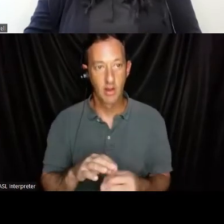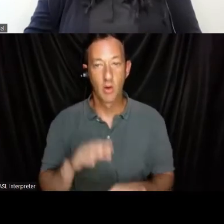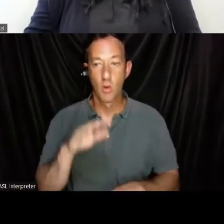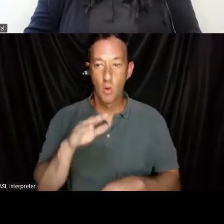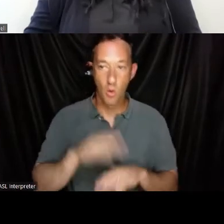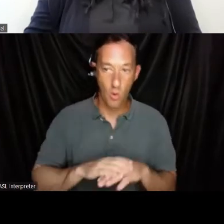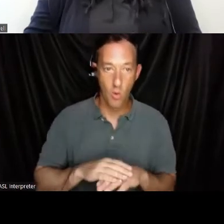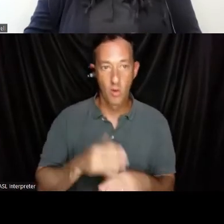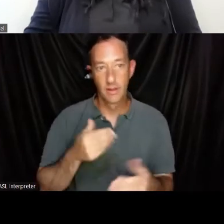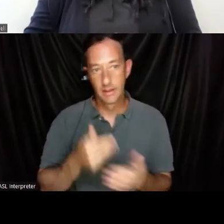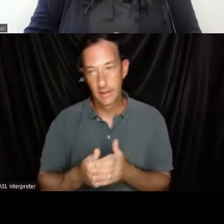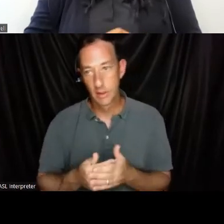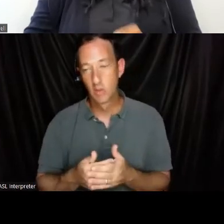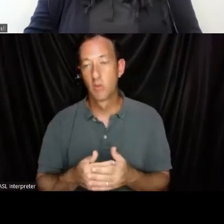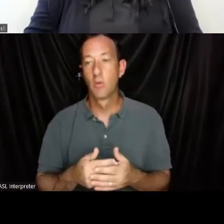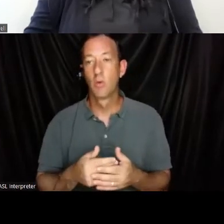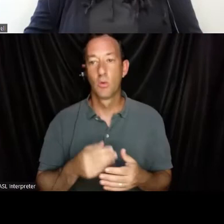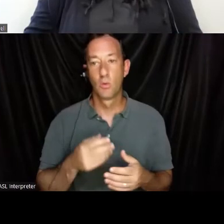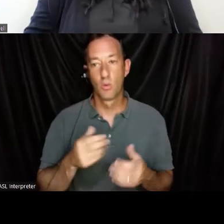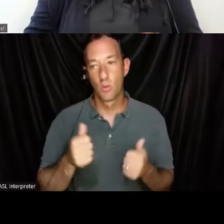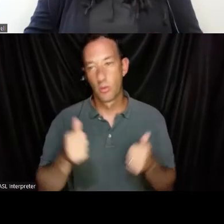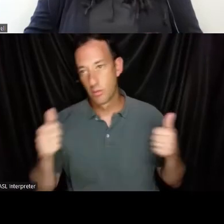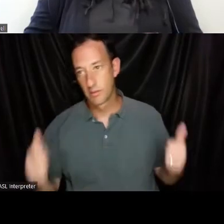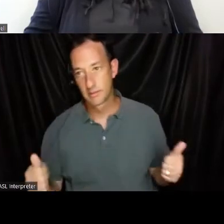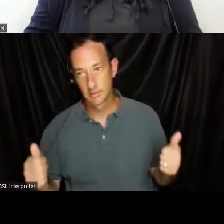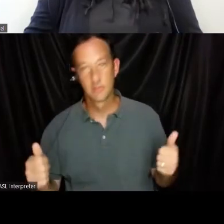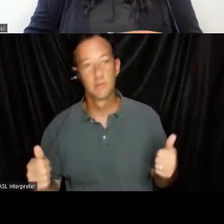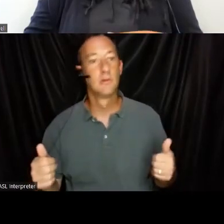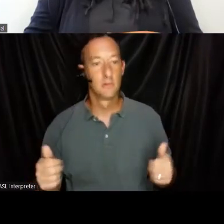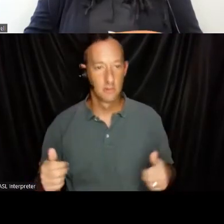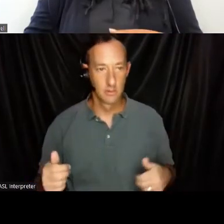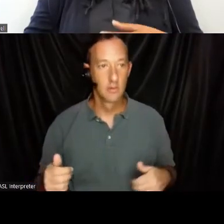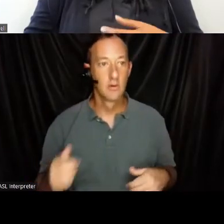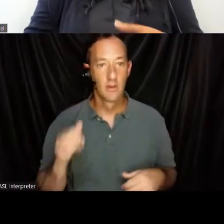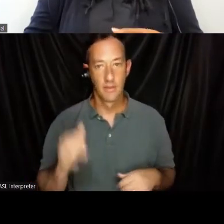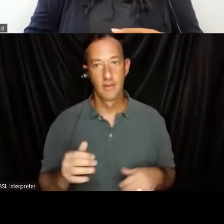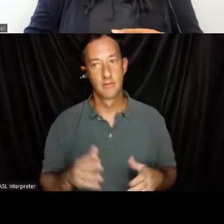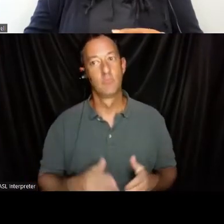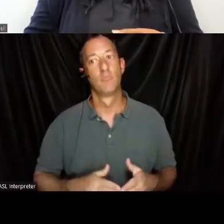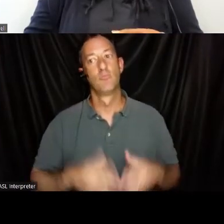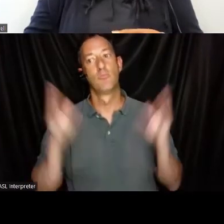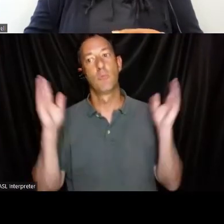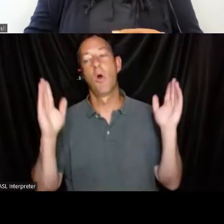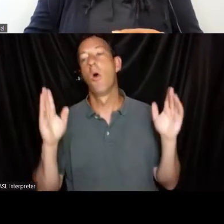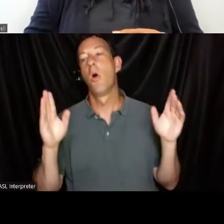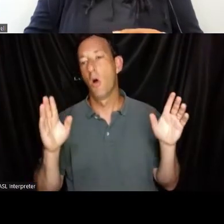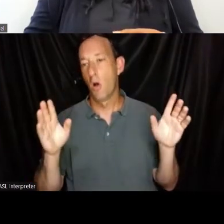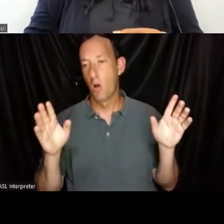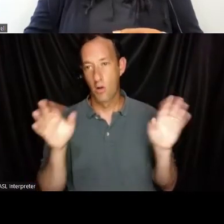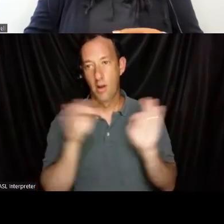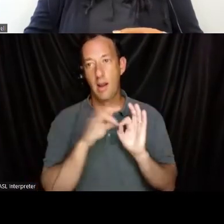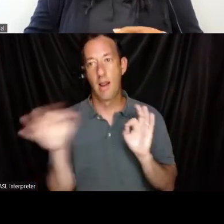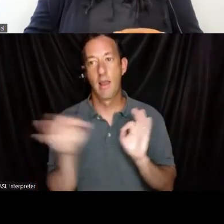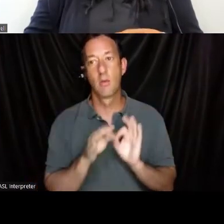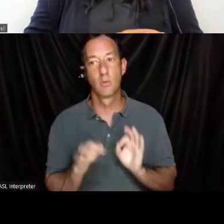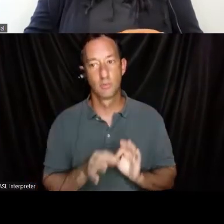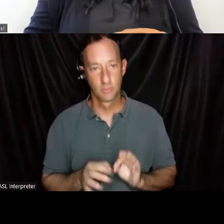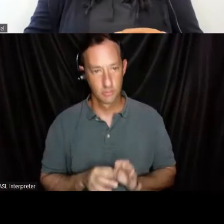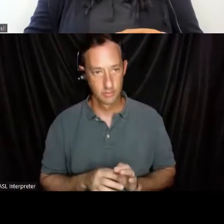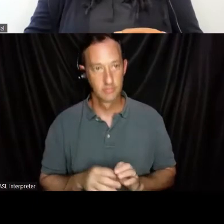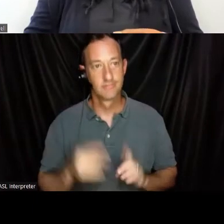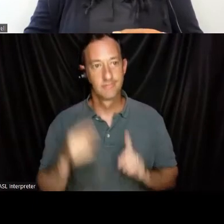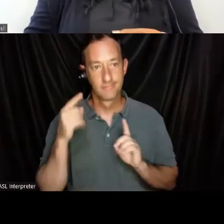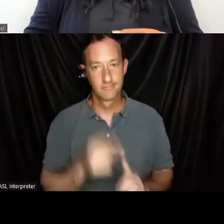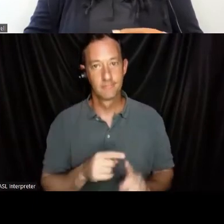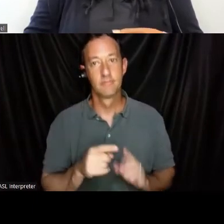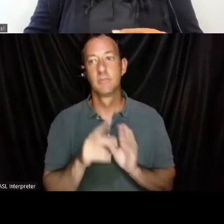within sight of the premises. So this again is some example of broad-based language where this particular